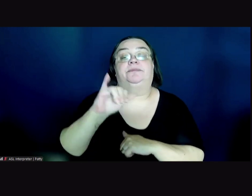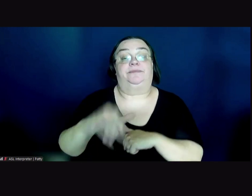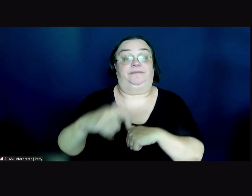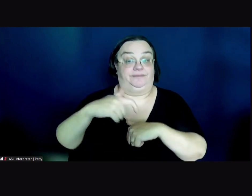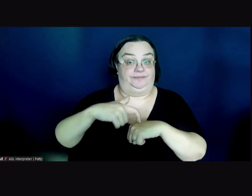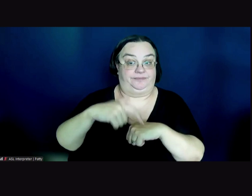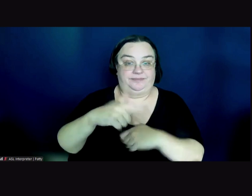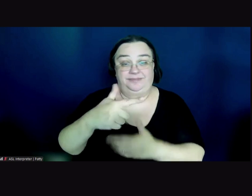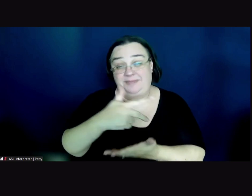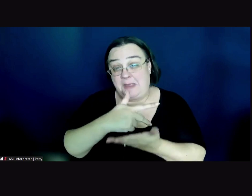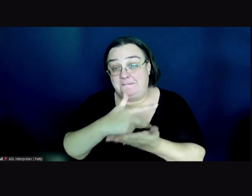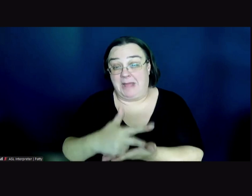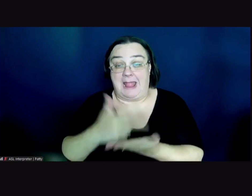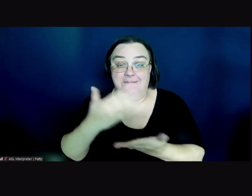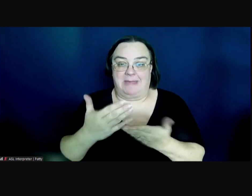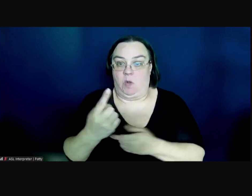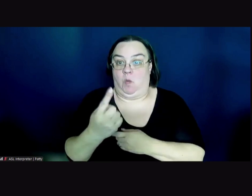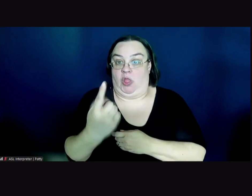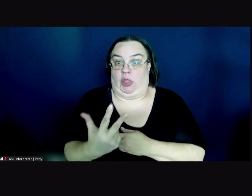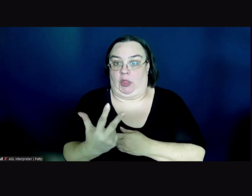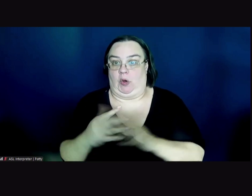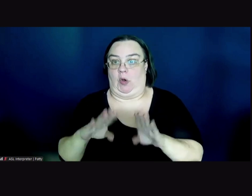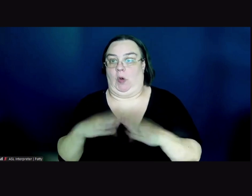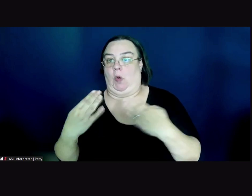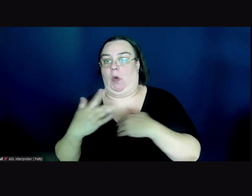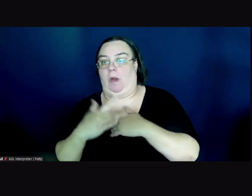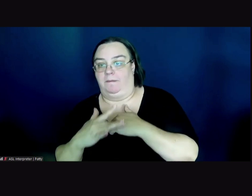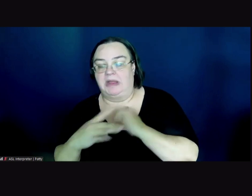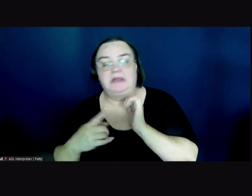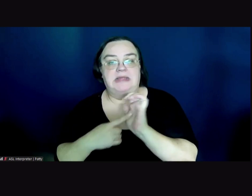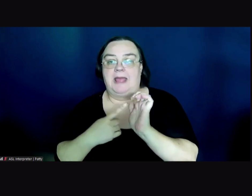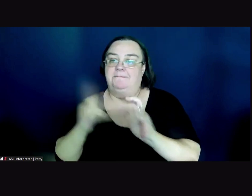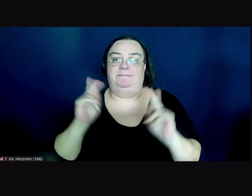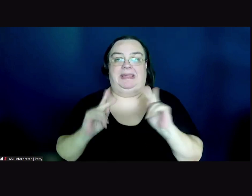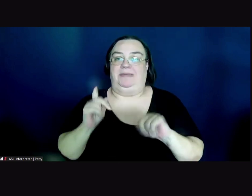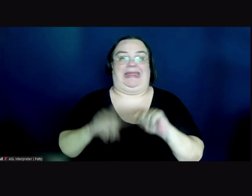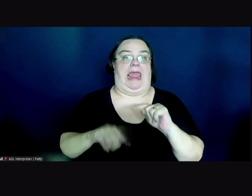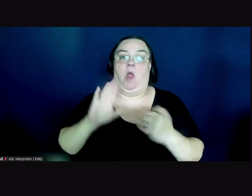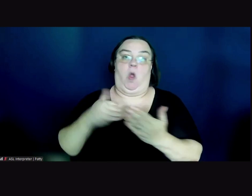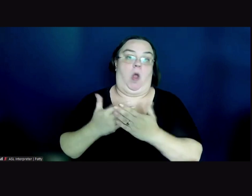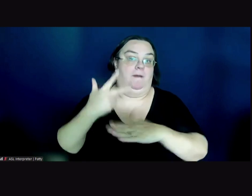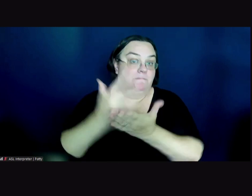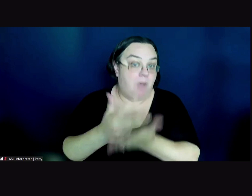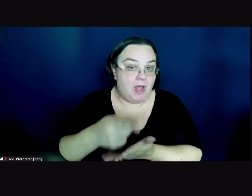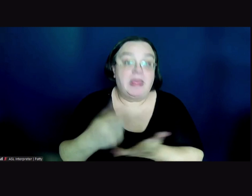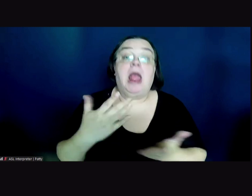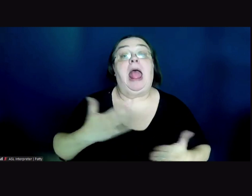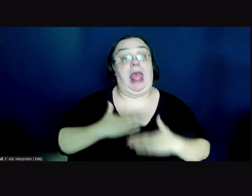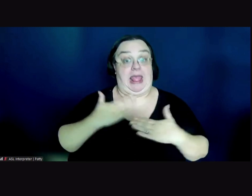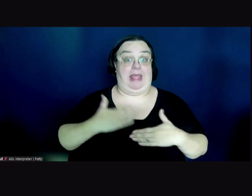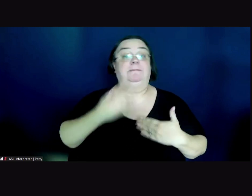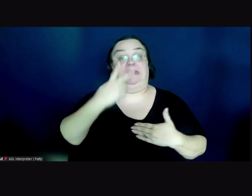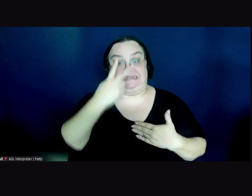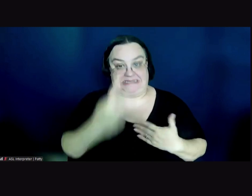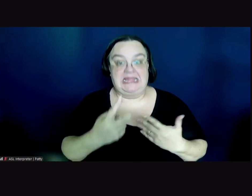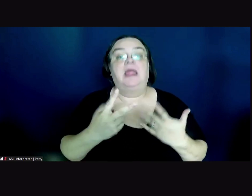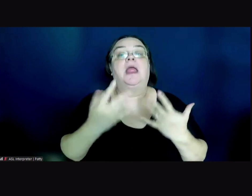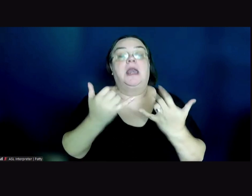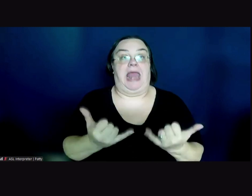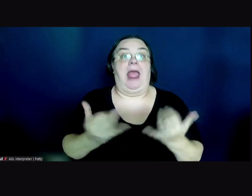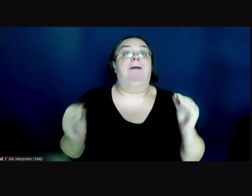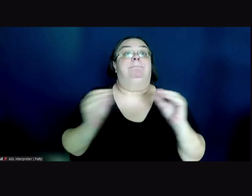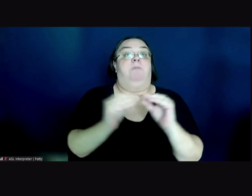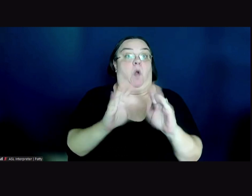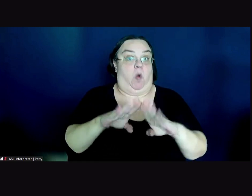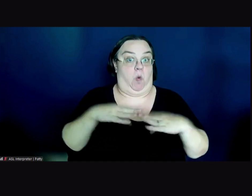was maybe a third open, and there were times when people couldn't all park there. I'm glad to see that it's open now much more, and